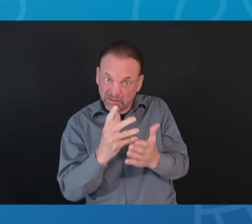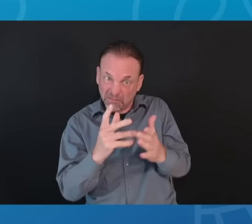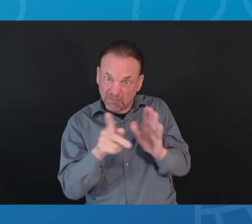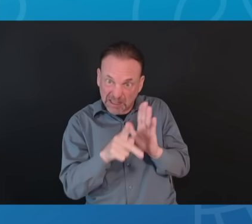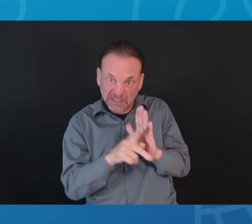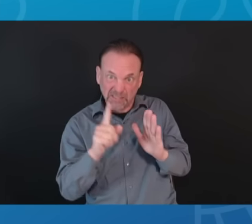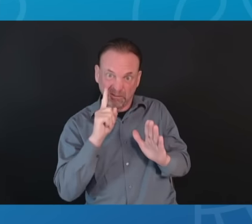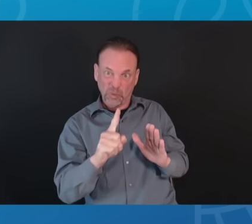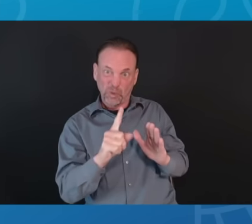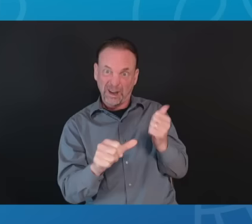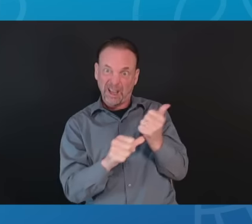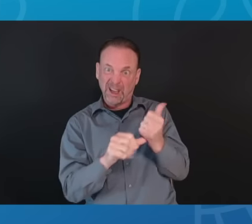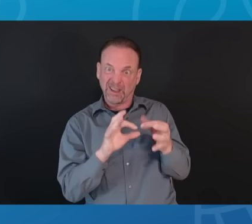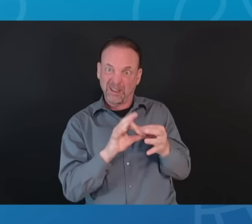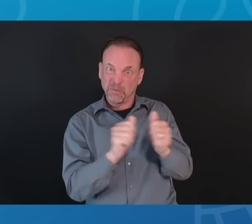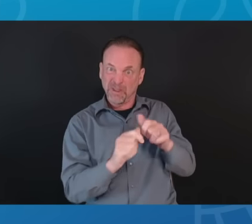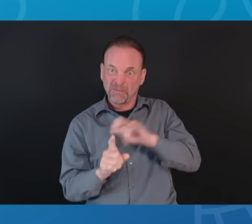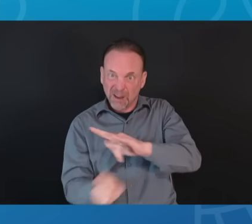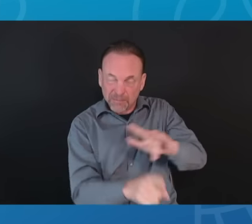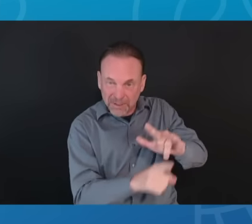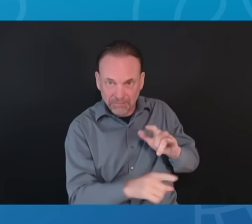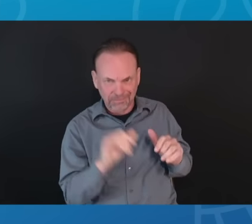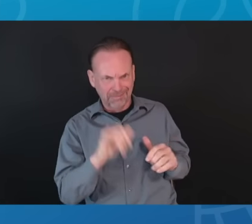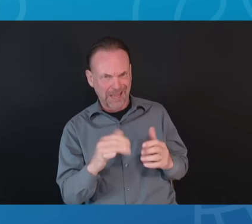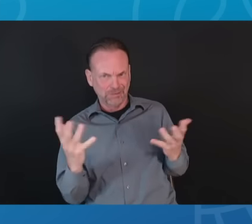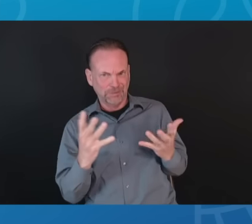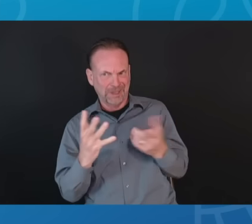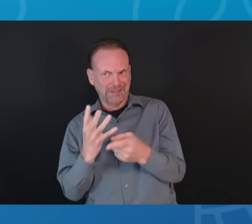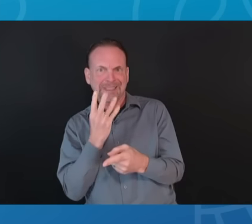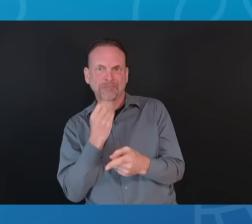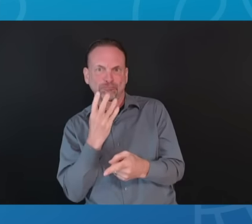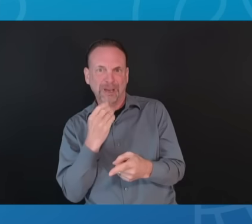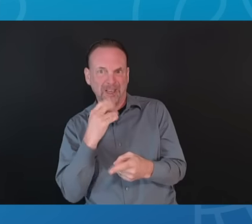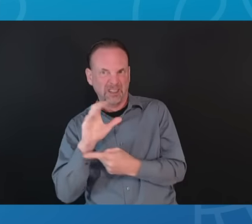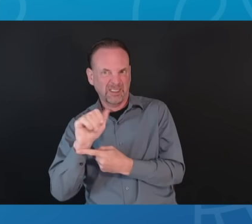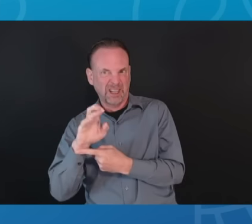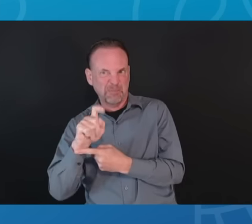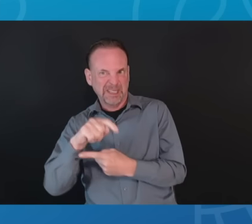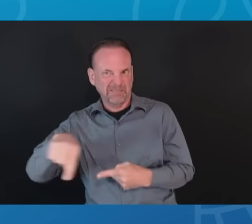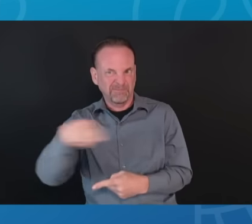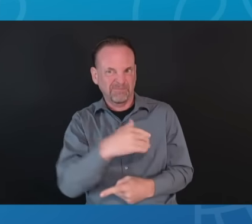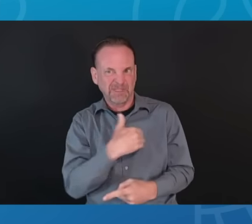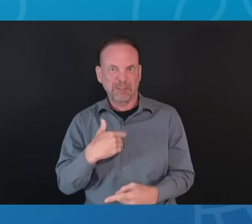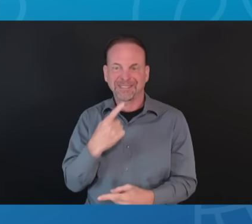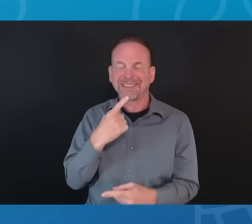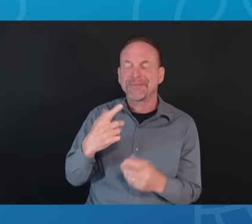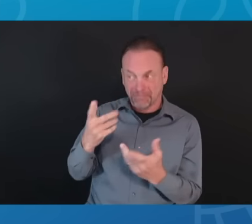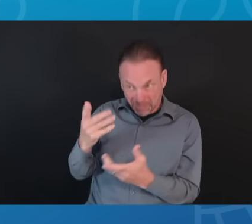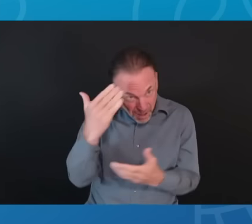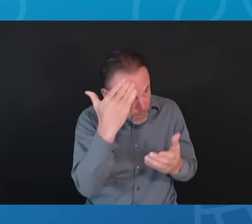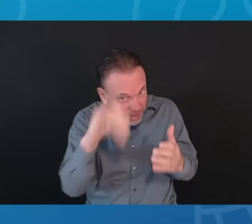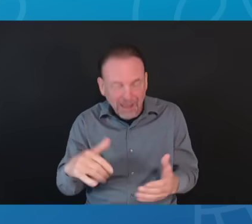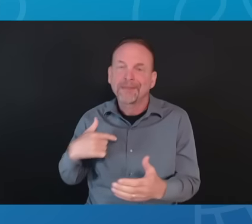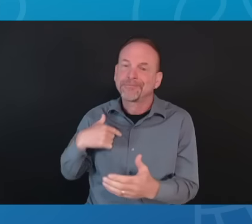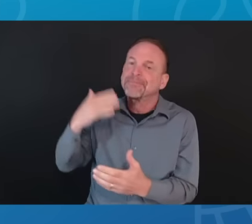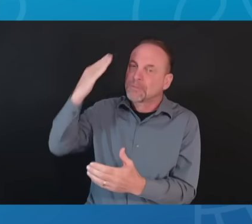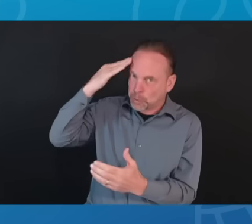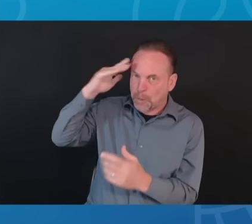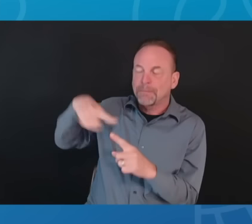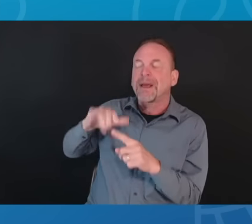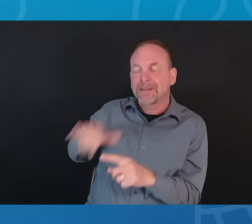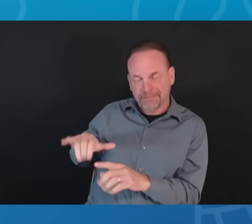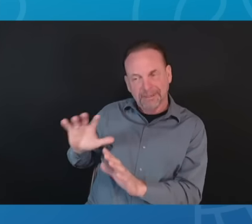aware of this report, and do you have any comment on it? I am aware of the report. I'm glad you asked me about it. Look, the suggestion that we in any way